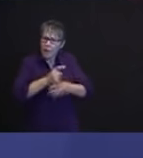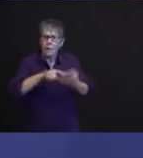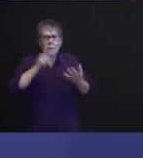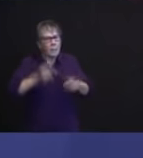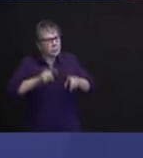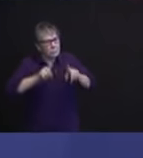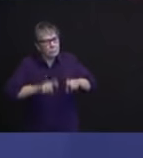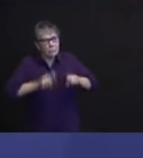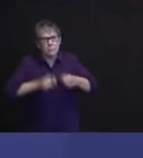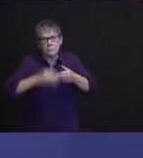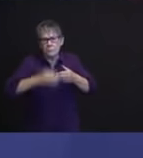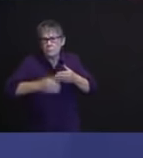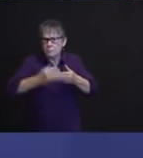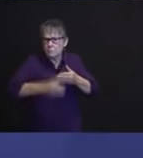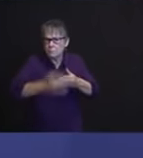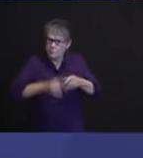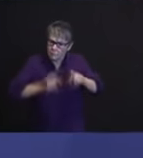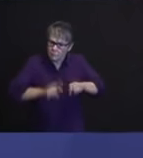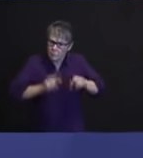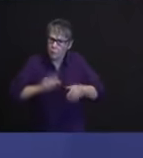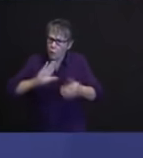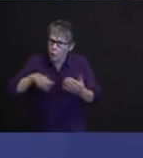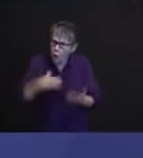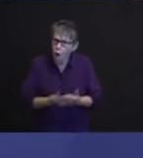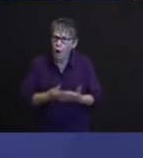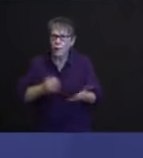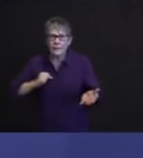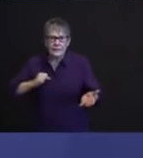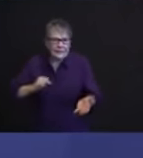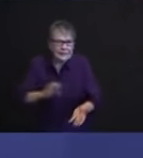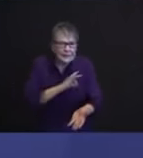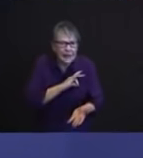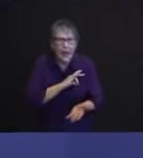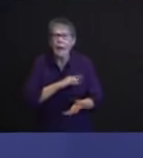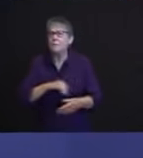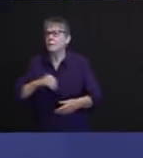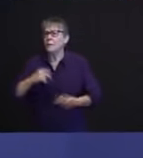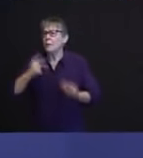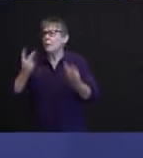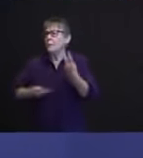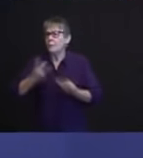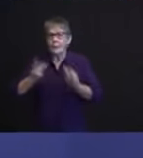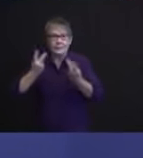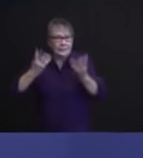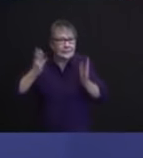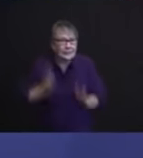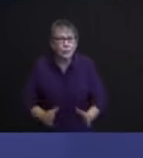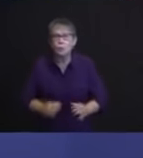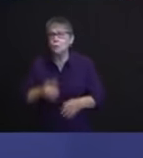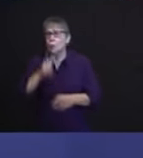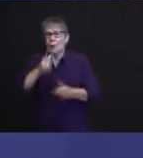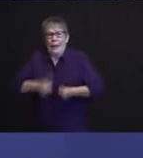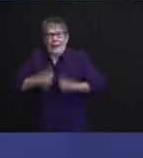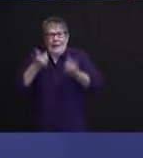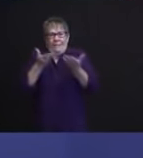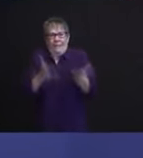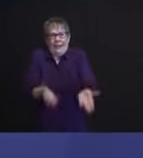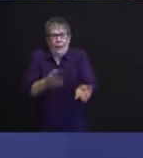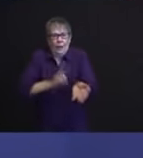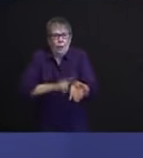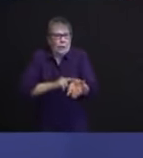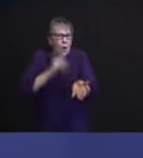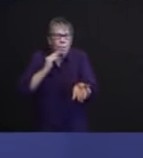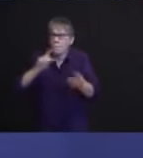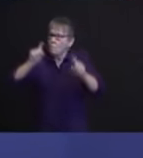visitors starting today and for the next 2 weeks or when facilities run out of supplies, whichever comes first. The directive also applies